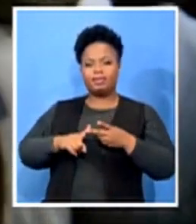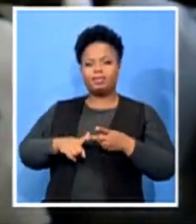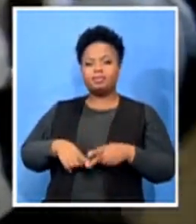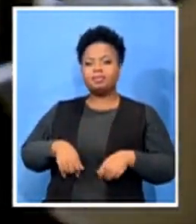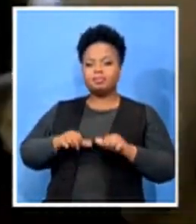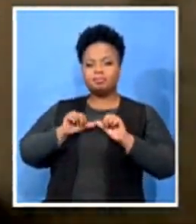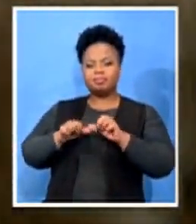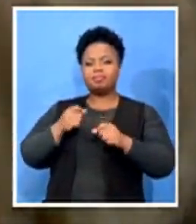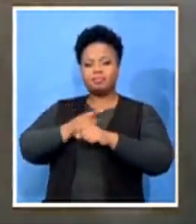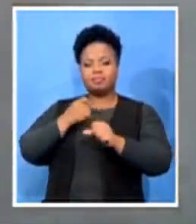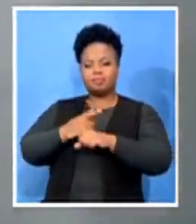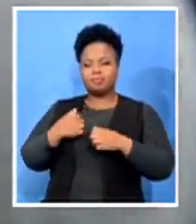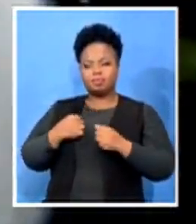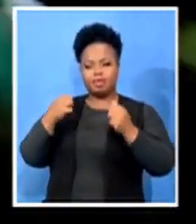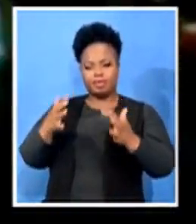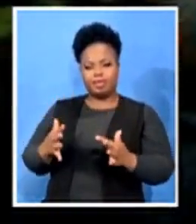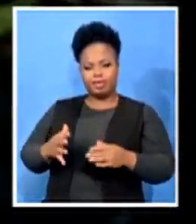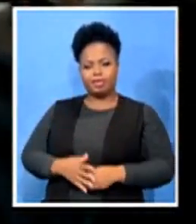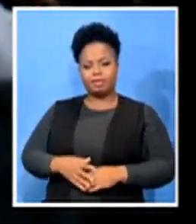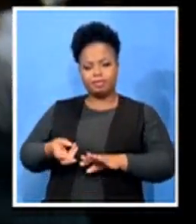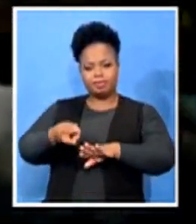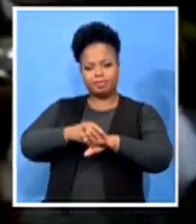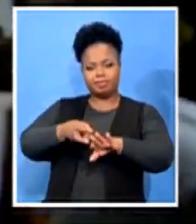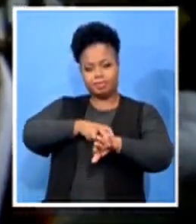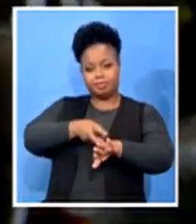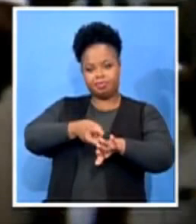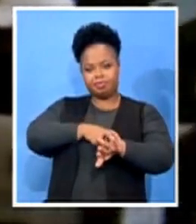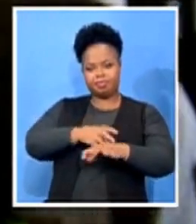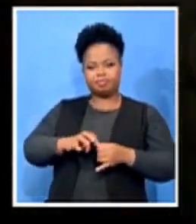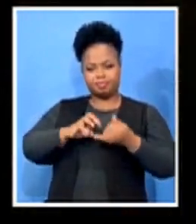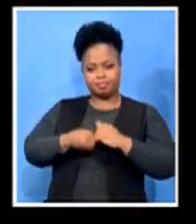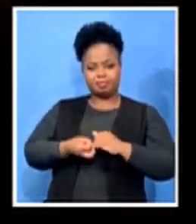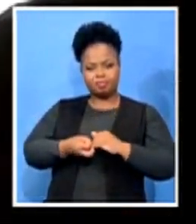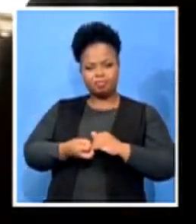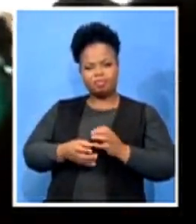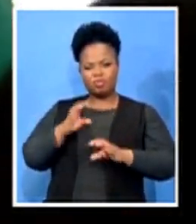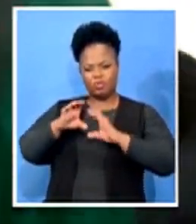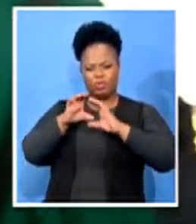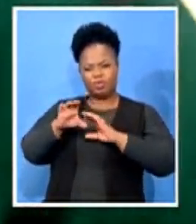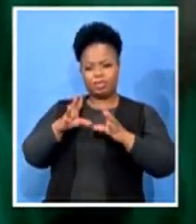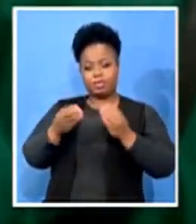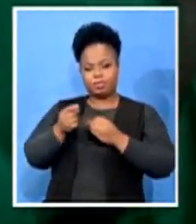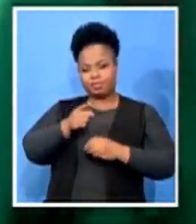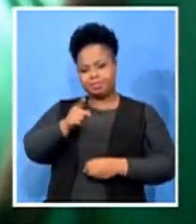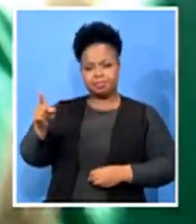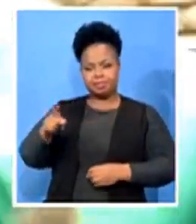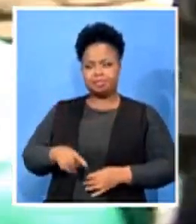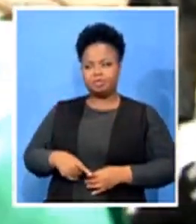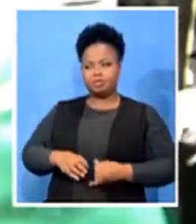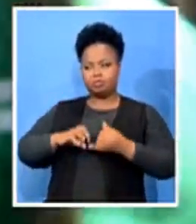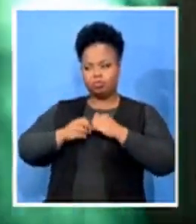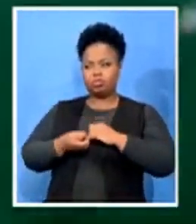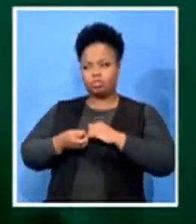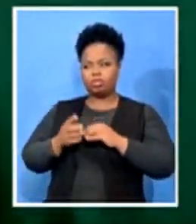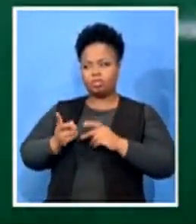commuters, of course, trying to communicate with them to try and follow, or rather comply